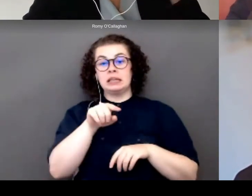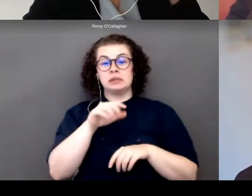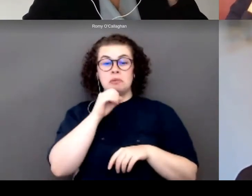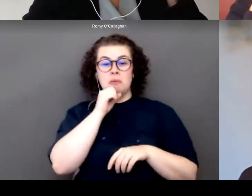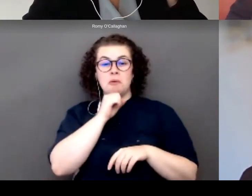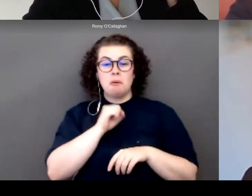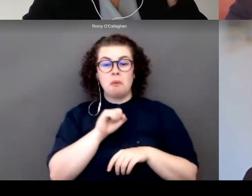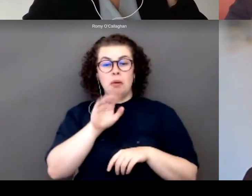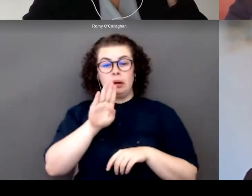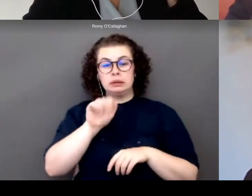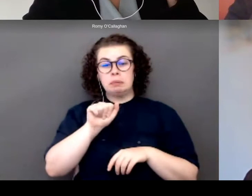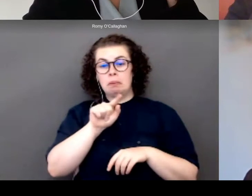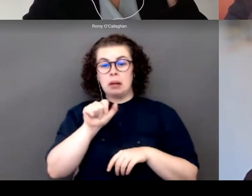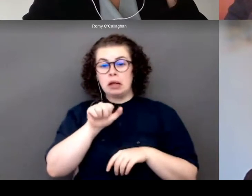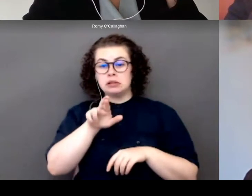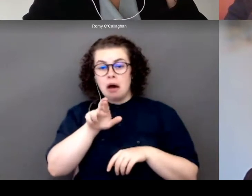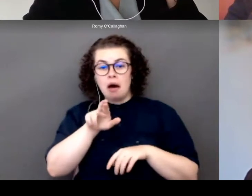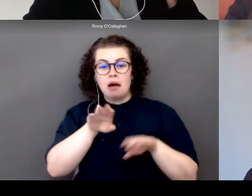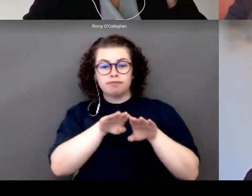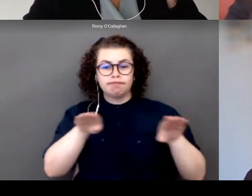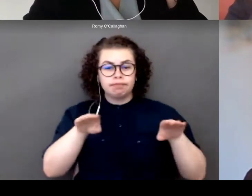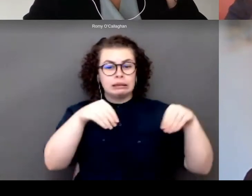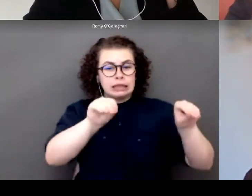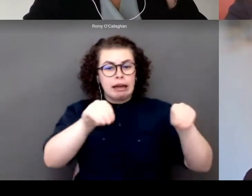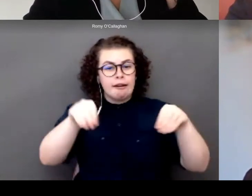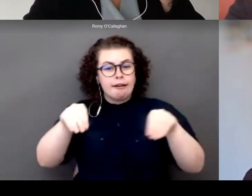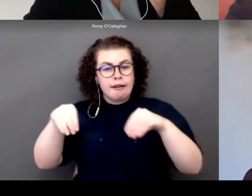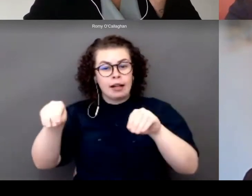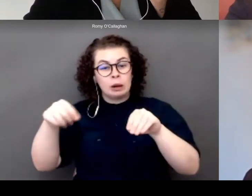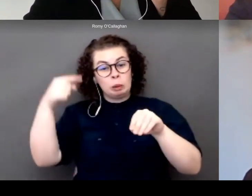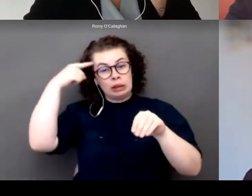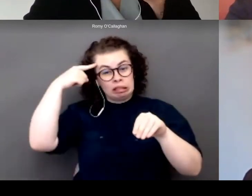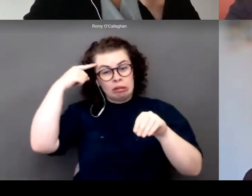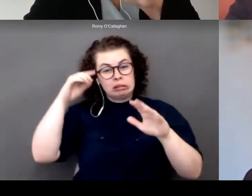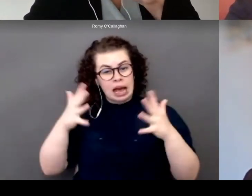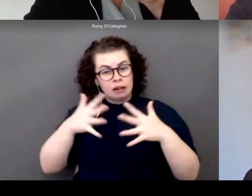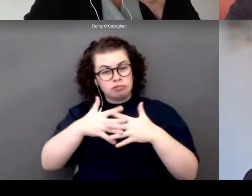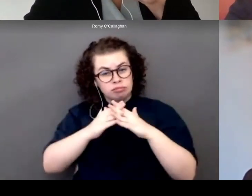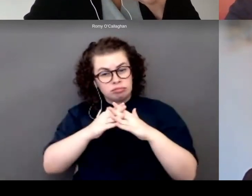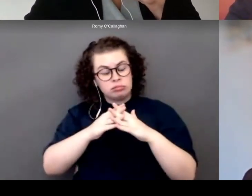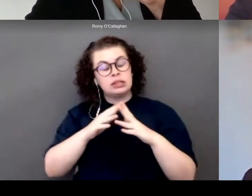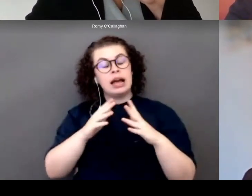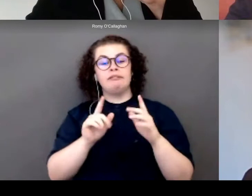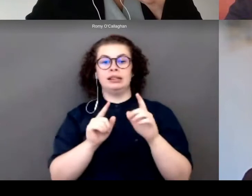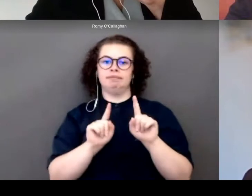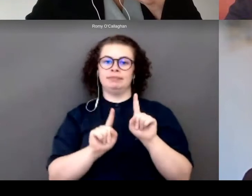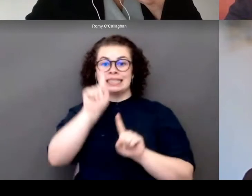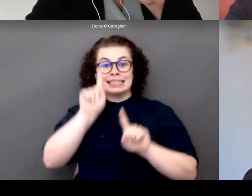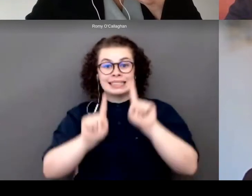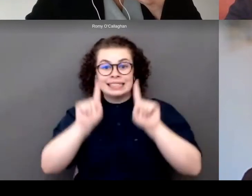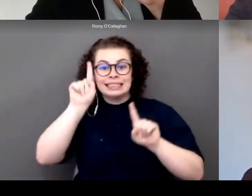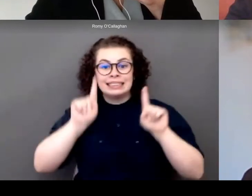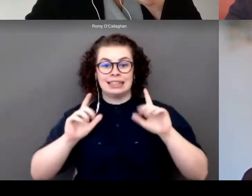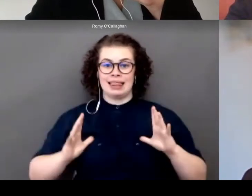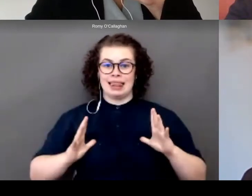did is that we actually founded the Skopje Urban Living Lab with its seat in the